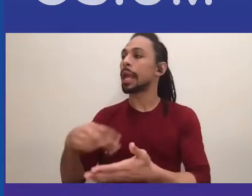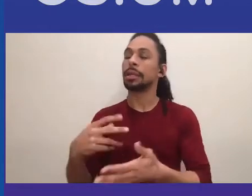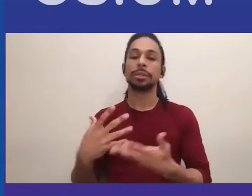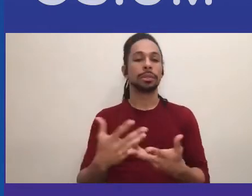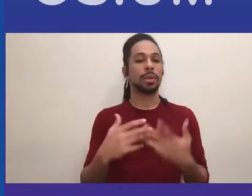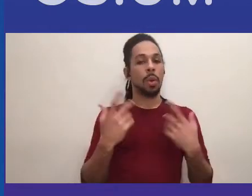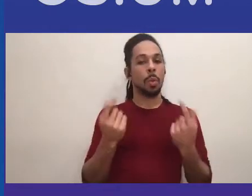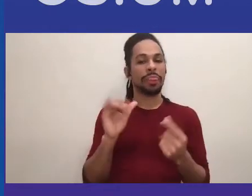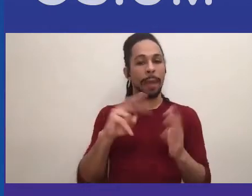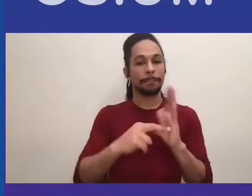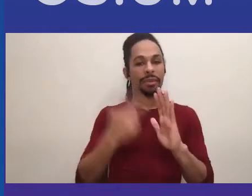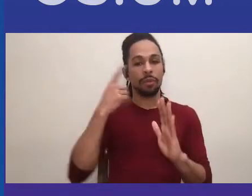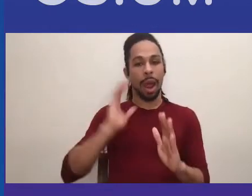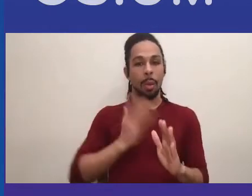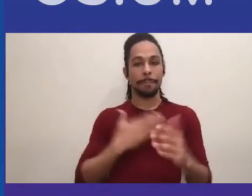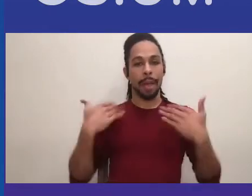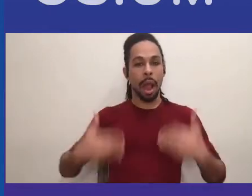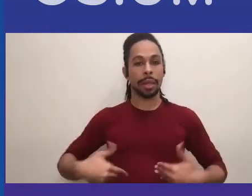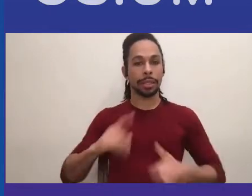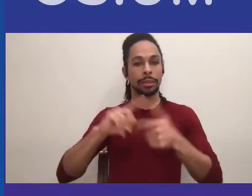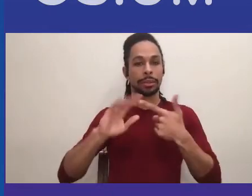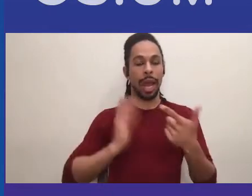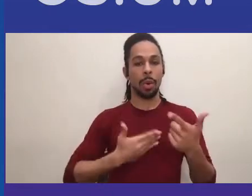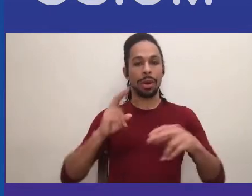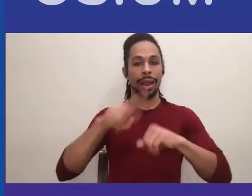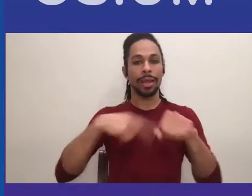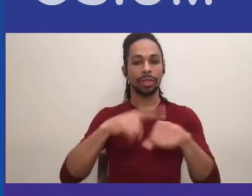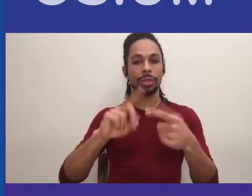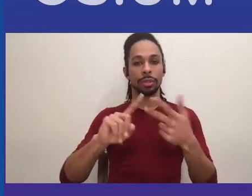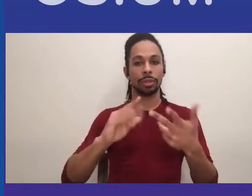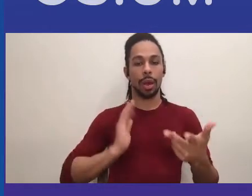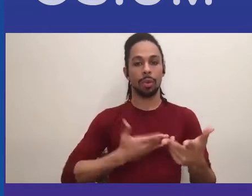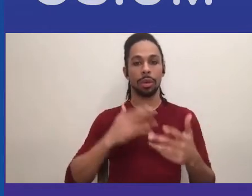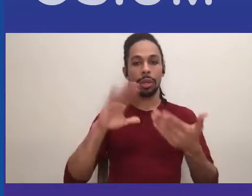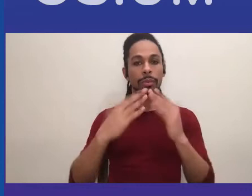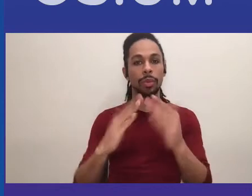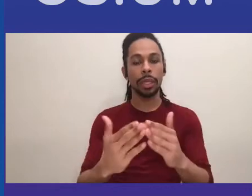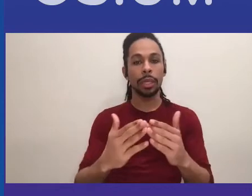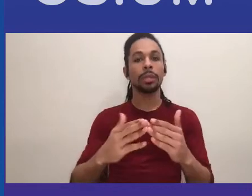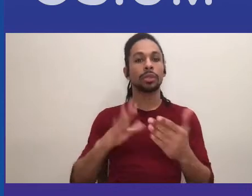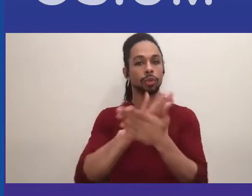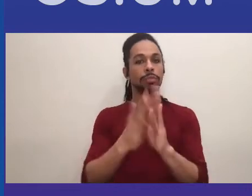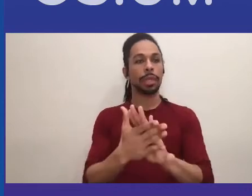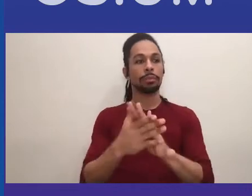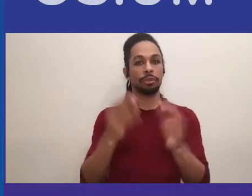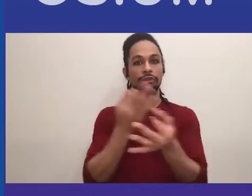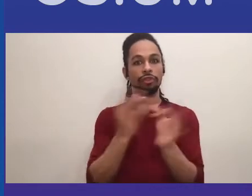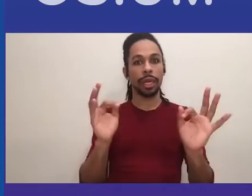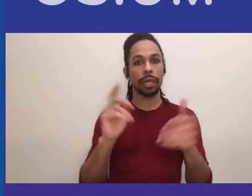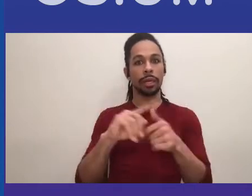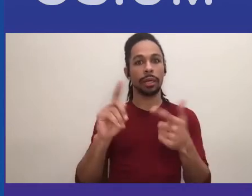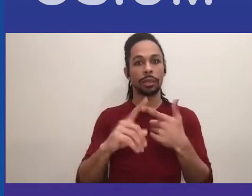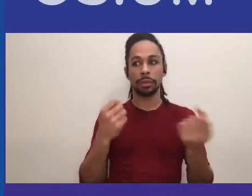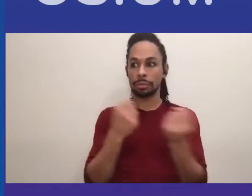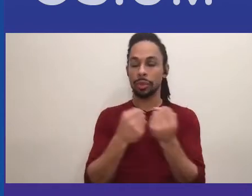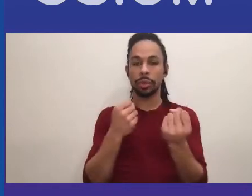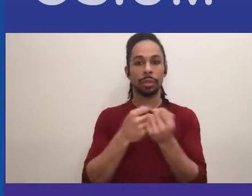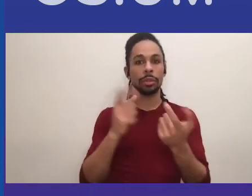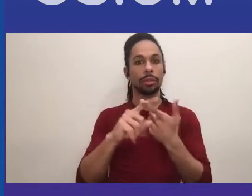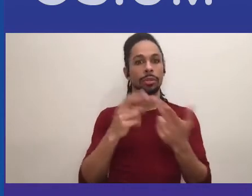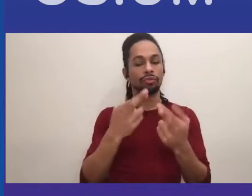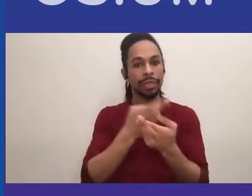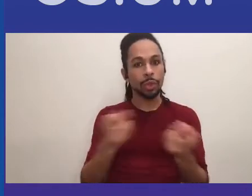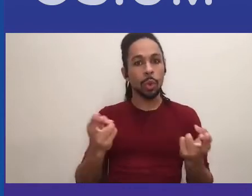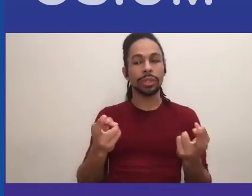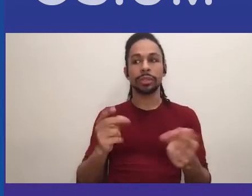our bodies, our nations, our communities to be free, to be supported, to be resourced,